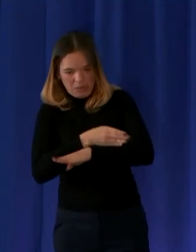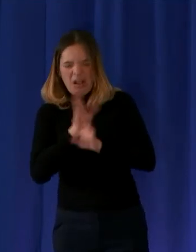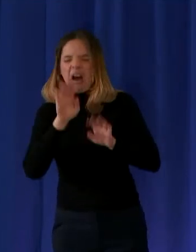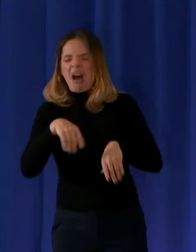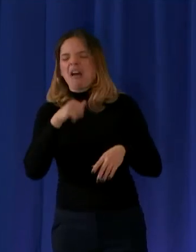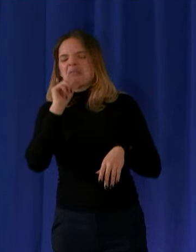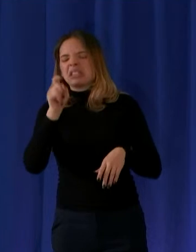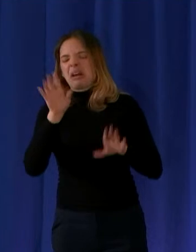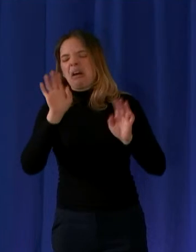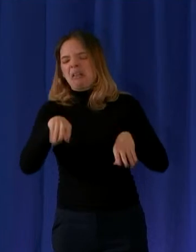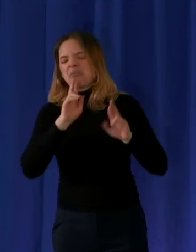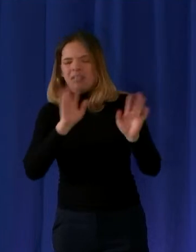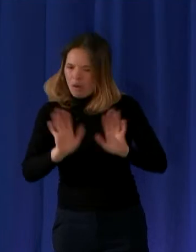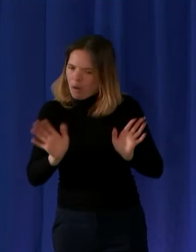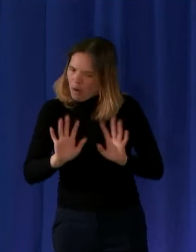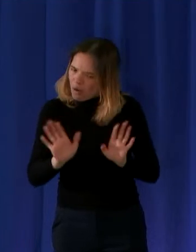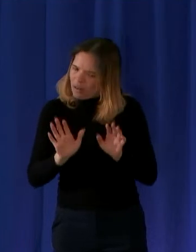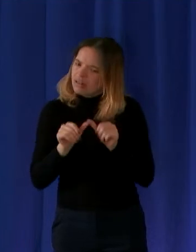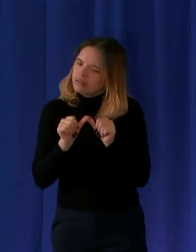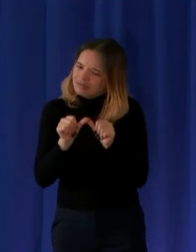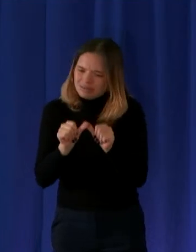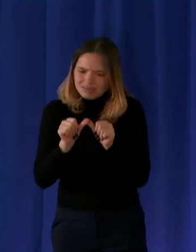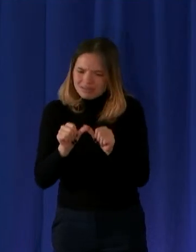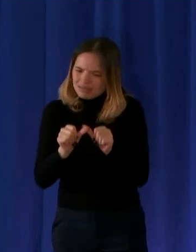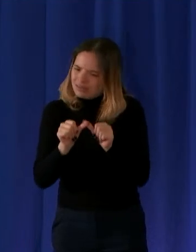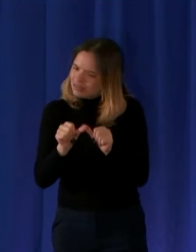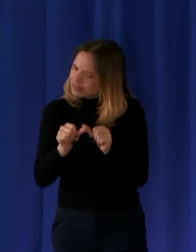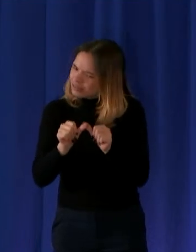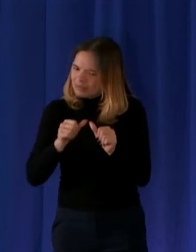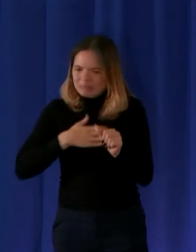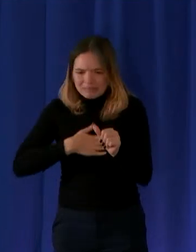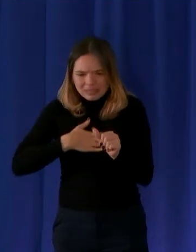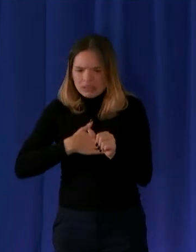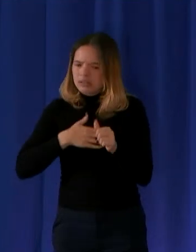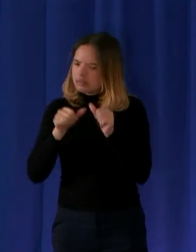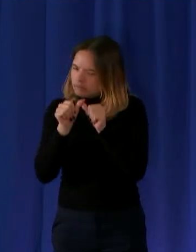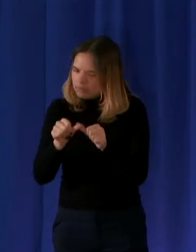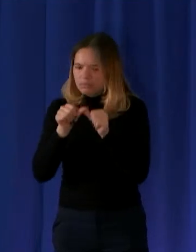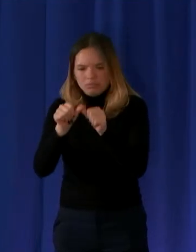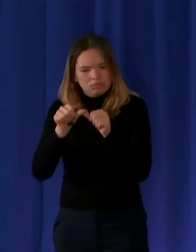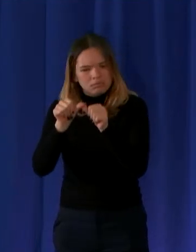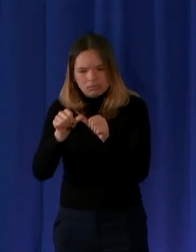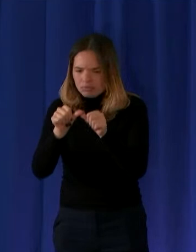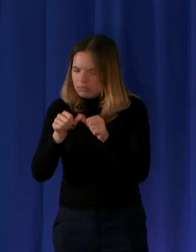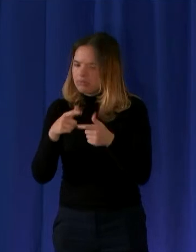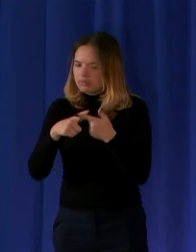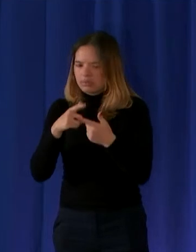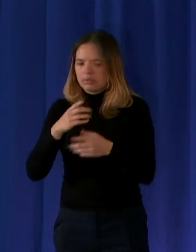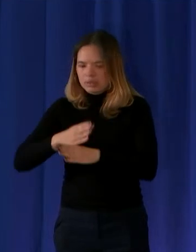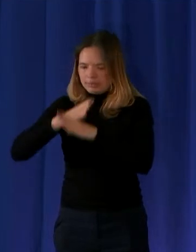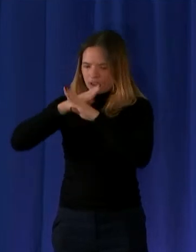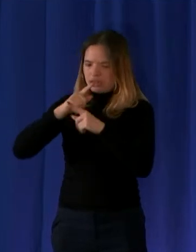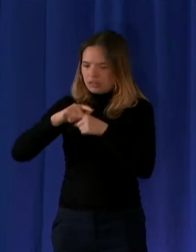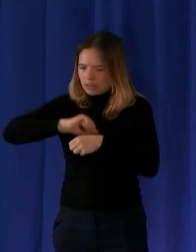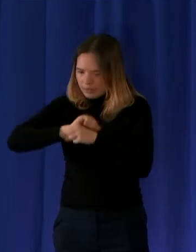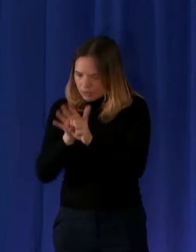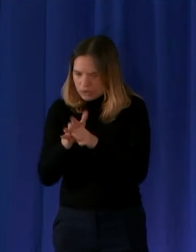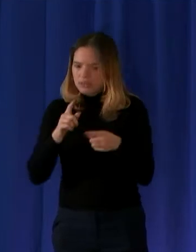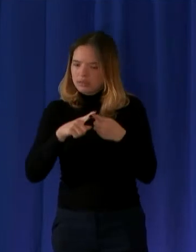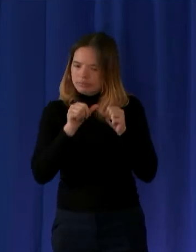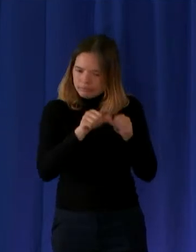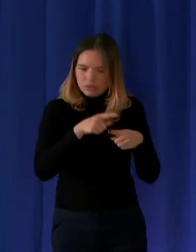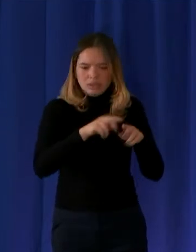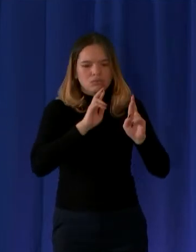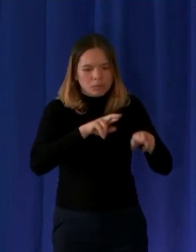the community. But the best way for us to continue to slow the spread of COVID-19 is for us to be able to get people to continue